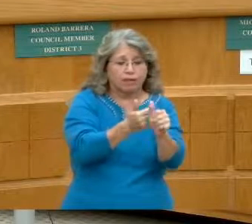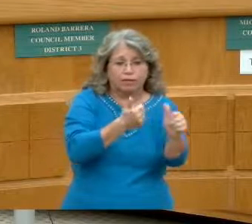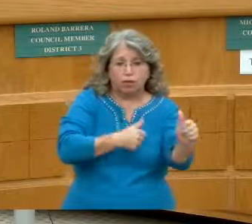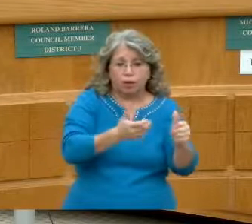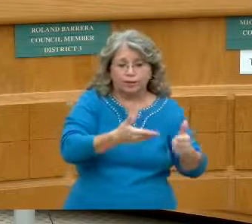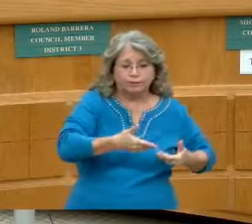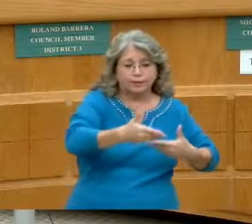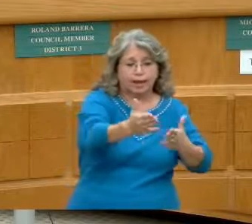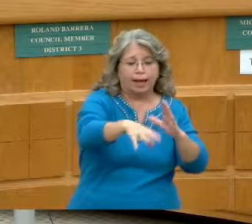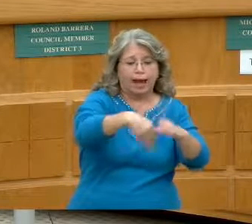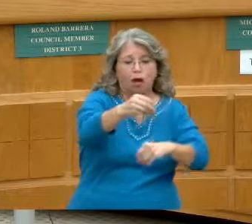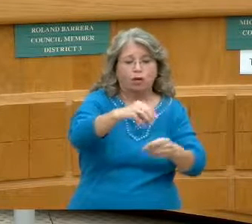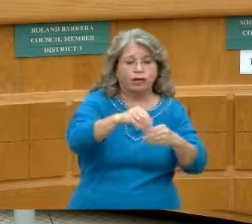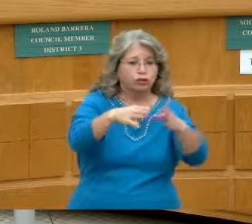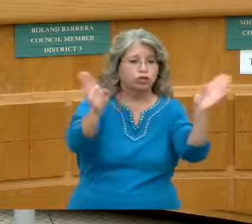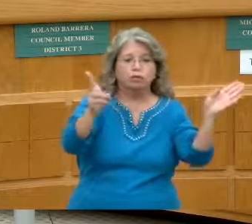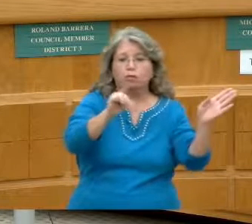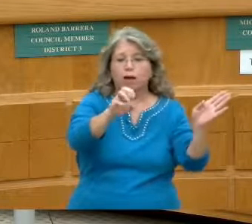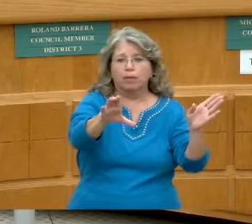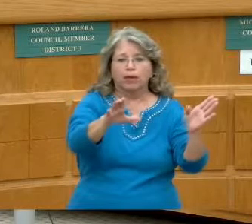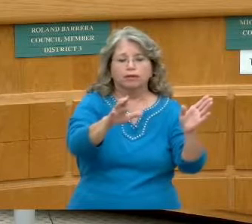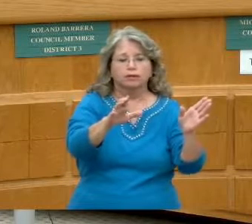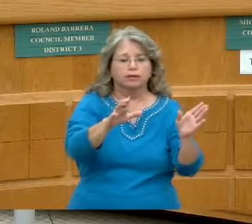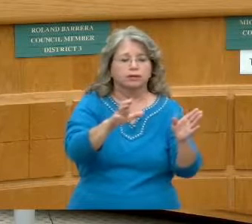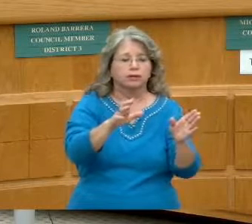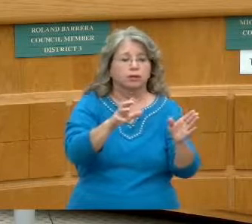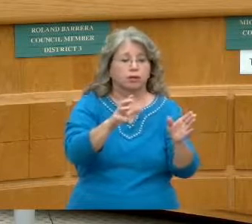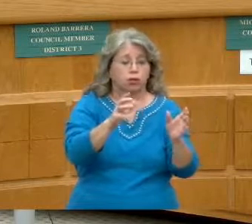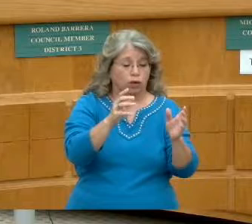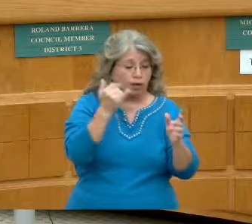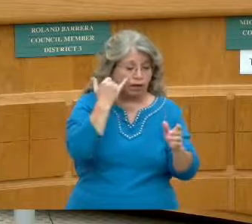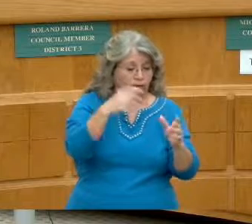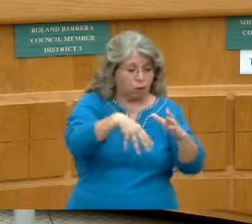attention. When doing so, have her wear a mask and